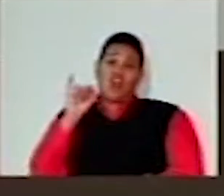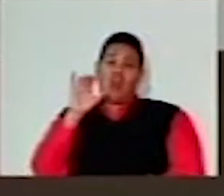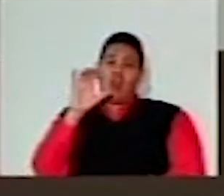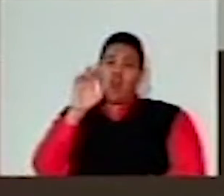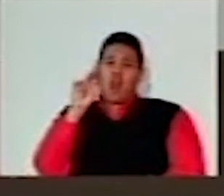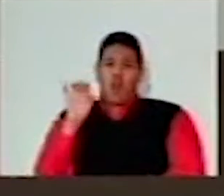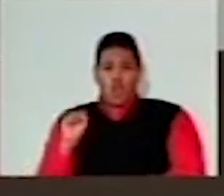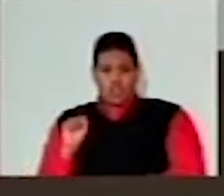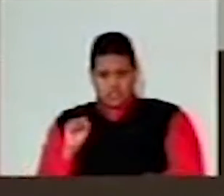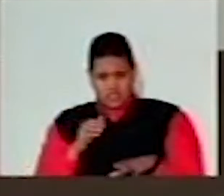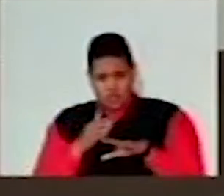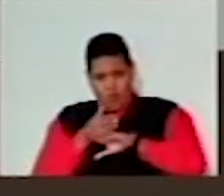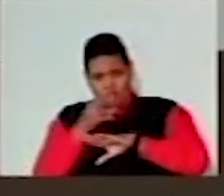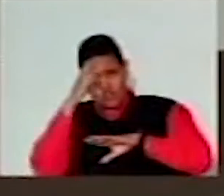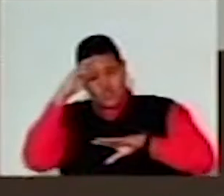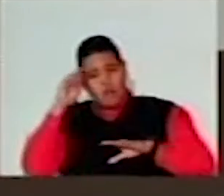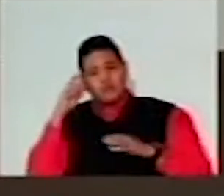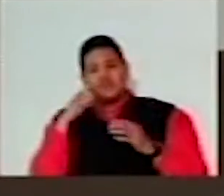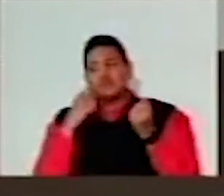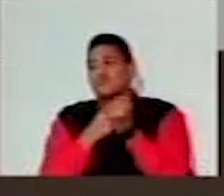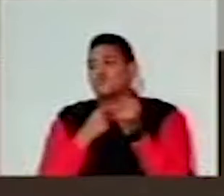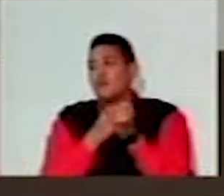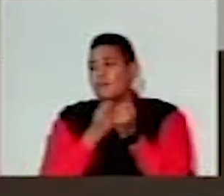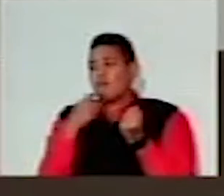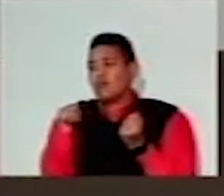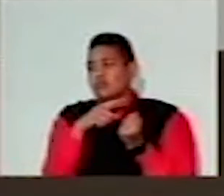assist these judges in delivering the judgment.